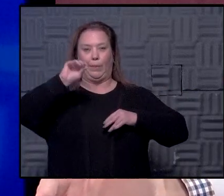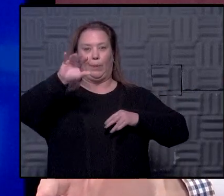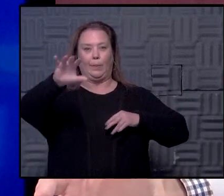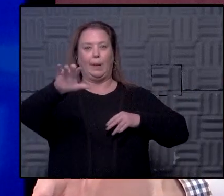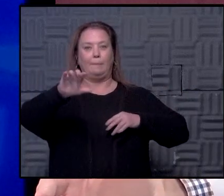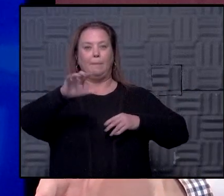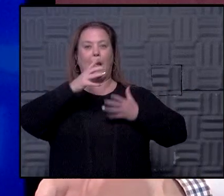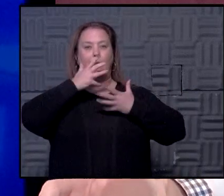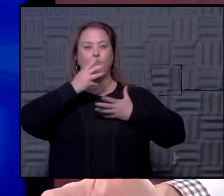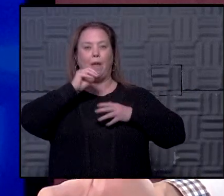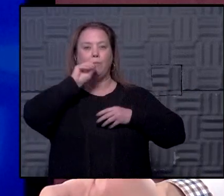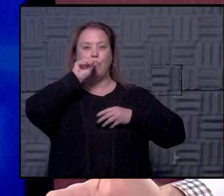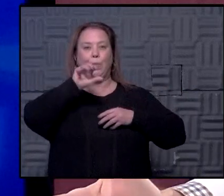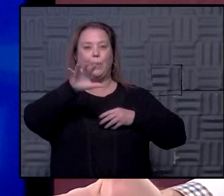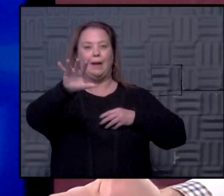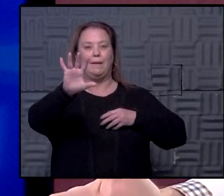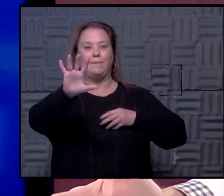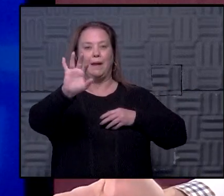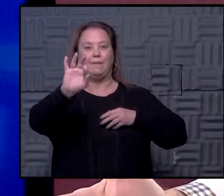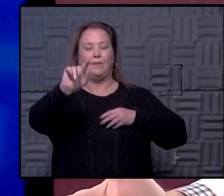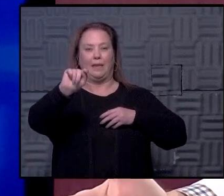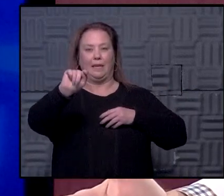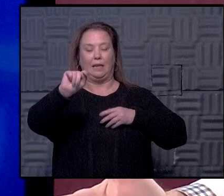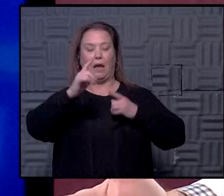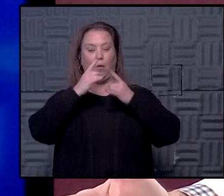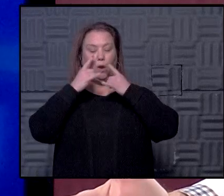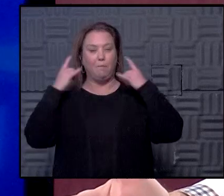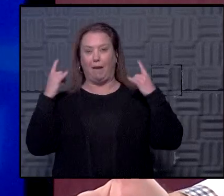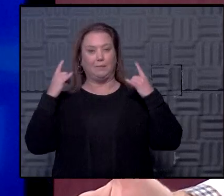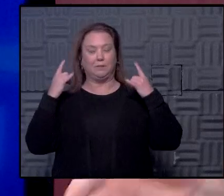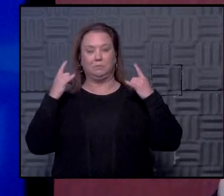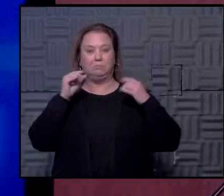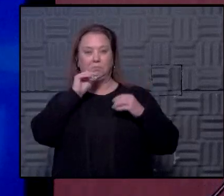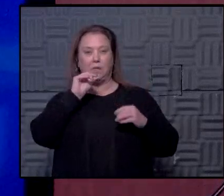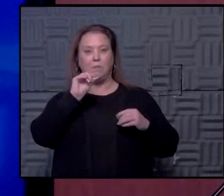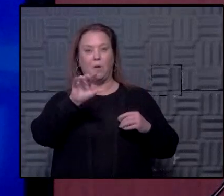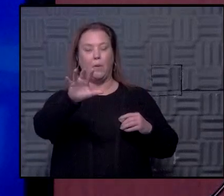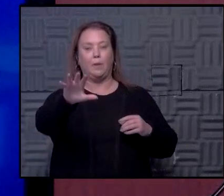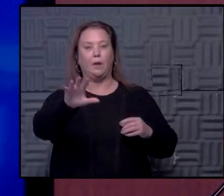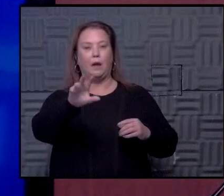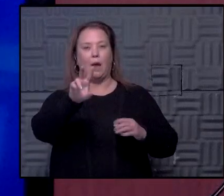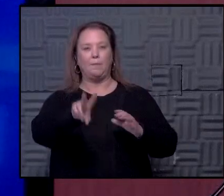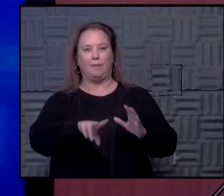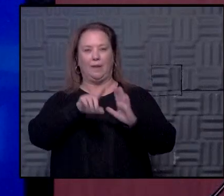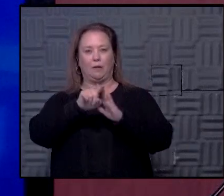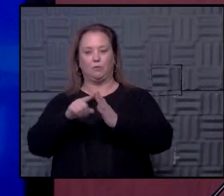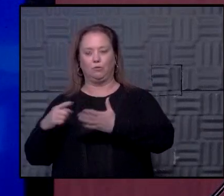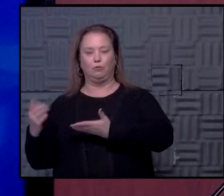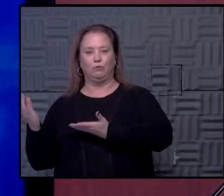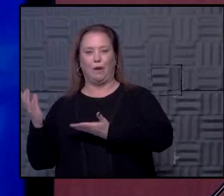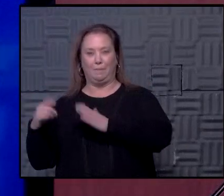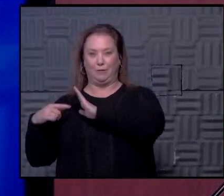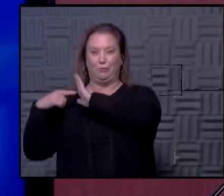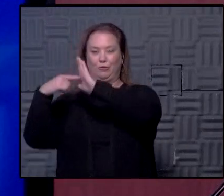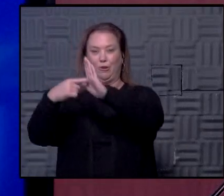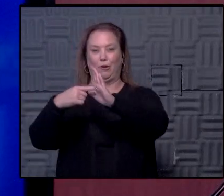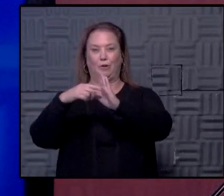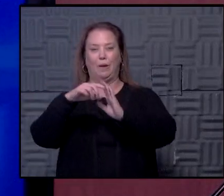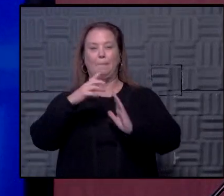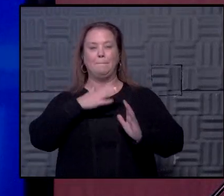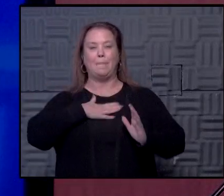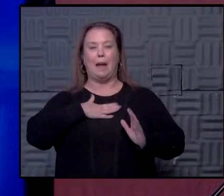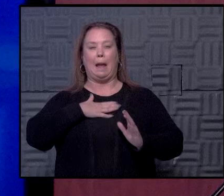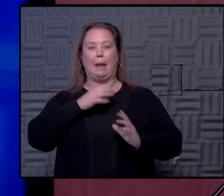cloud 5 feet, no problem. Put a mask on. It's not going anywhere. I'm going to bring that video in so everybody gets to see it, the Steve Stites breath